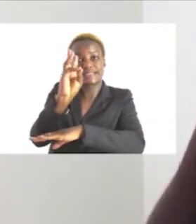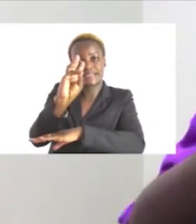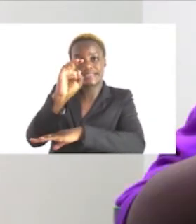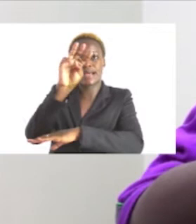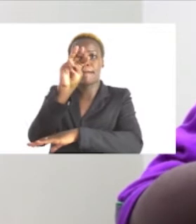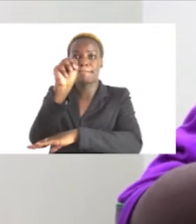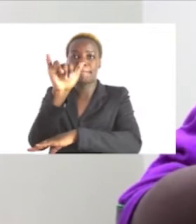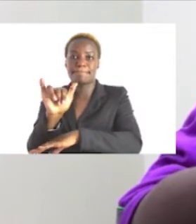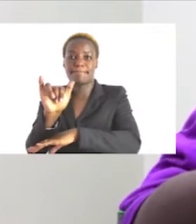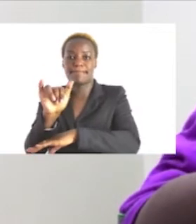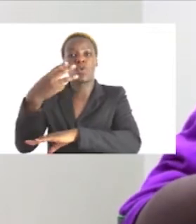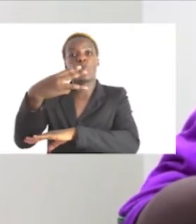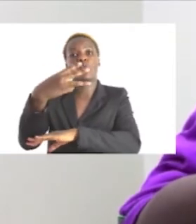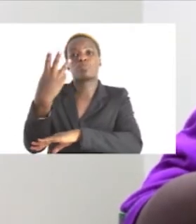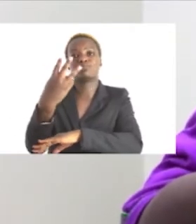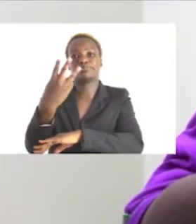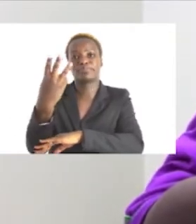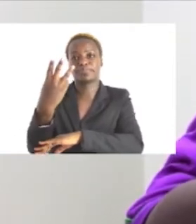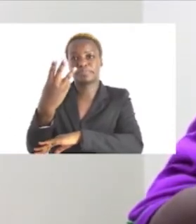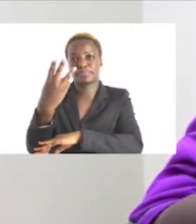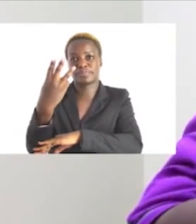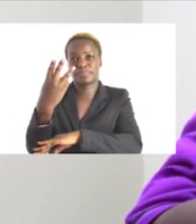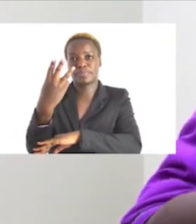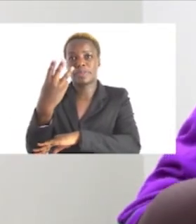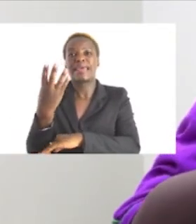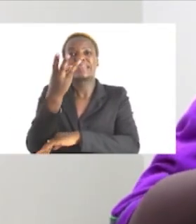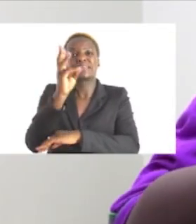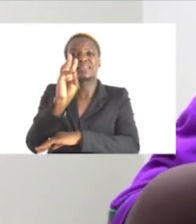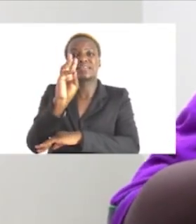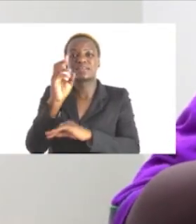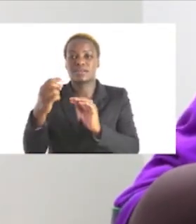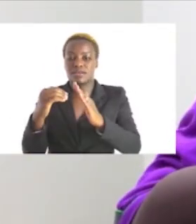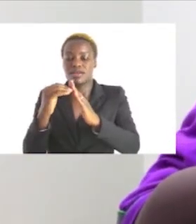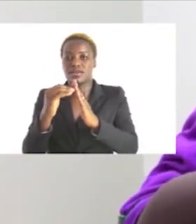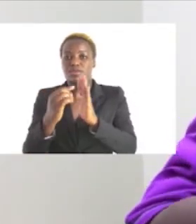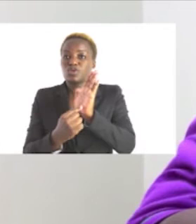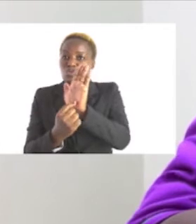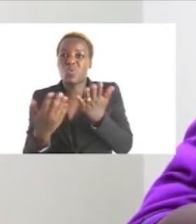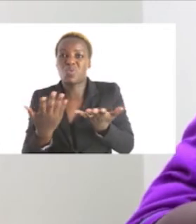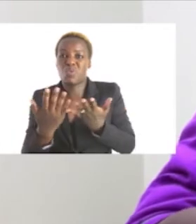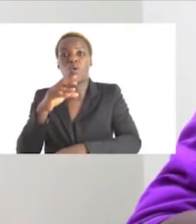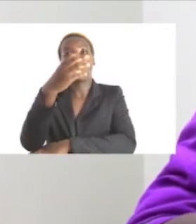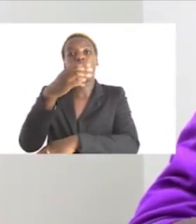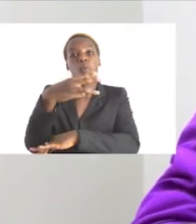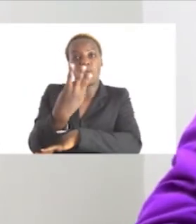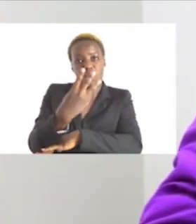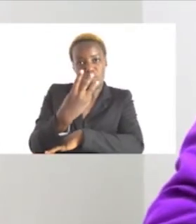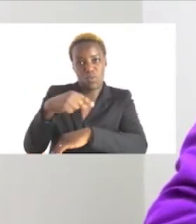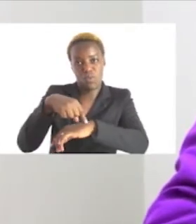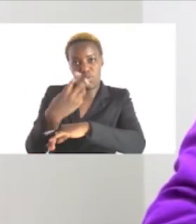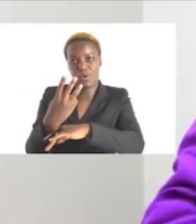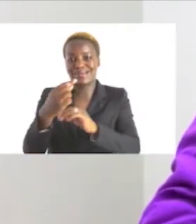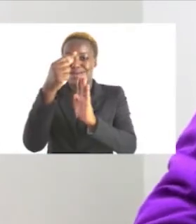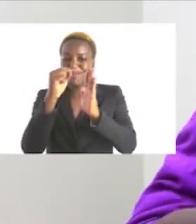May, it will be on Wednesday because the 6 is under the Wednesday date. And all the numbers